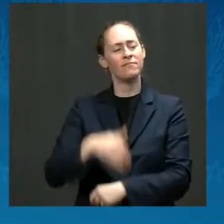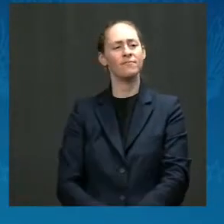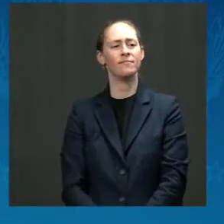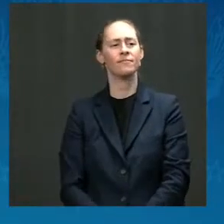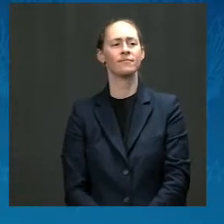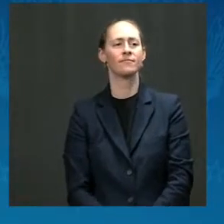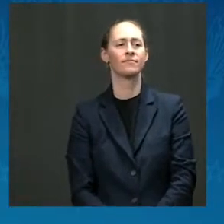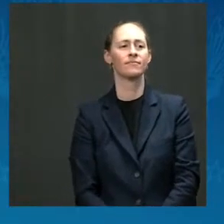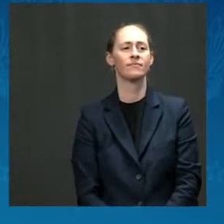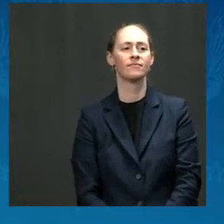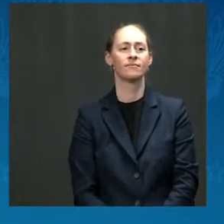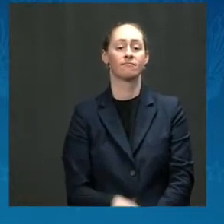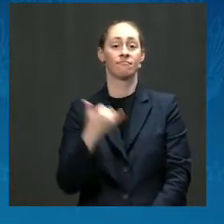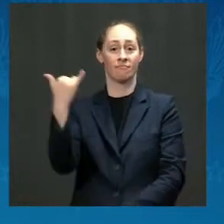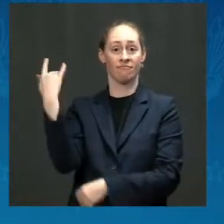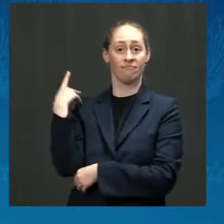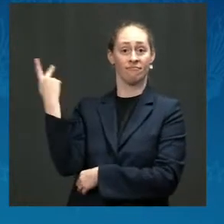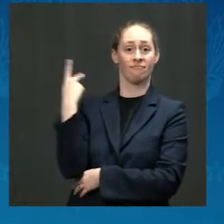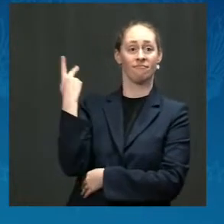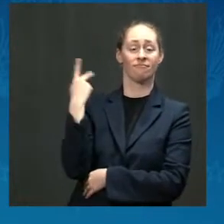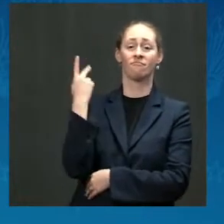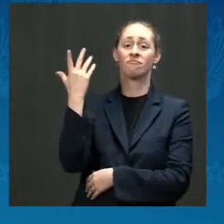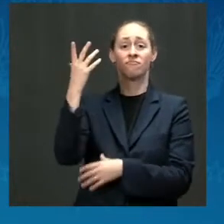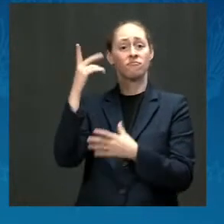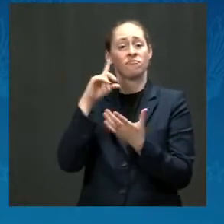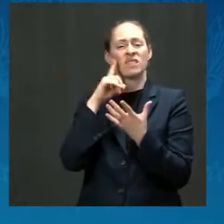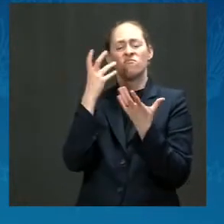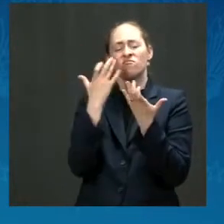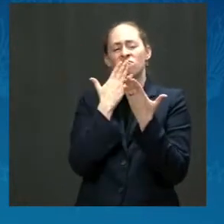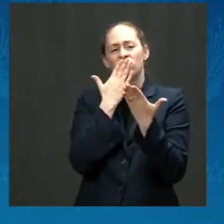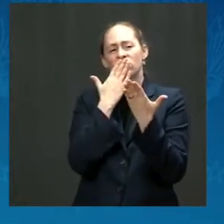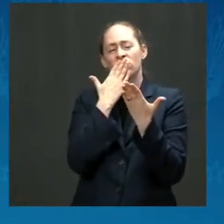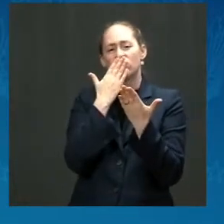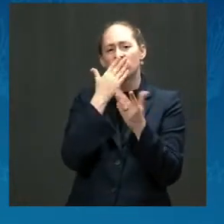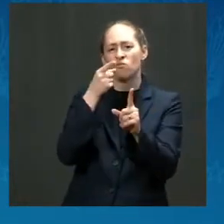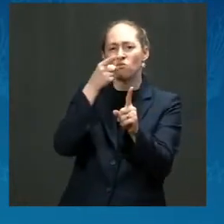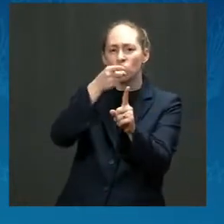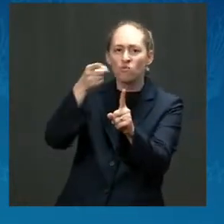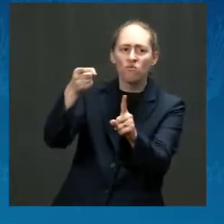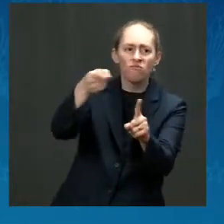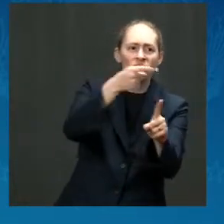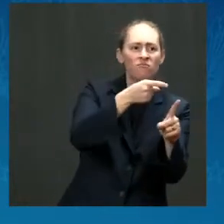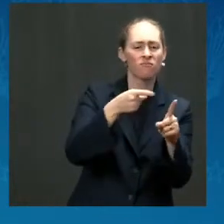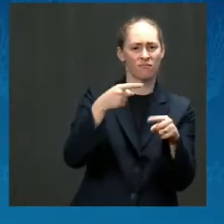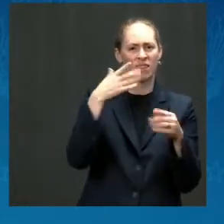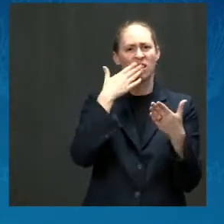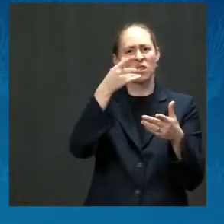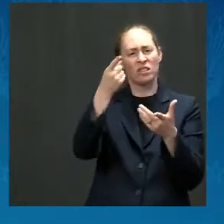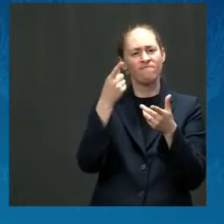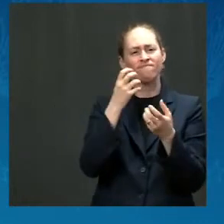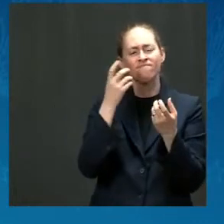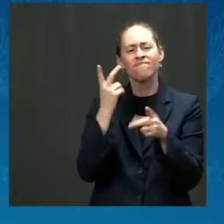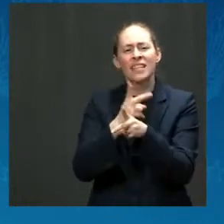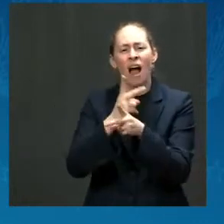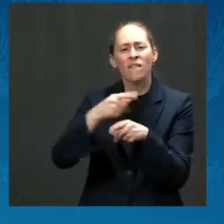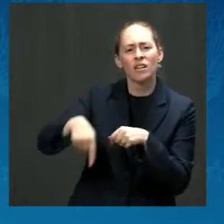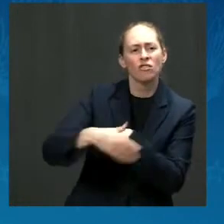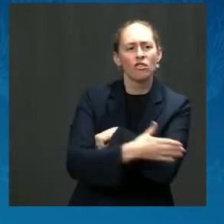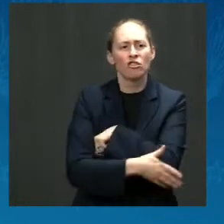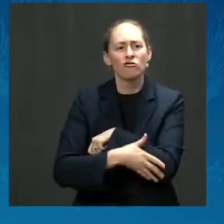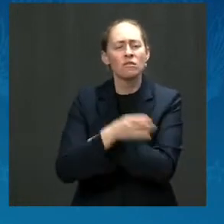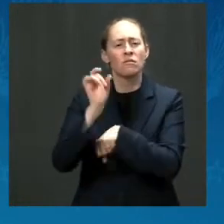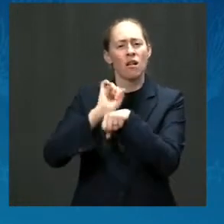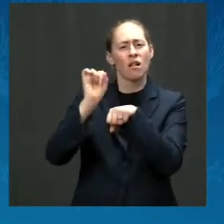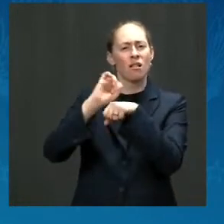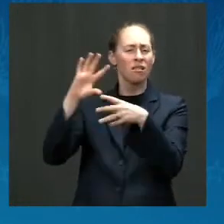me, we thank you on behalf of our country and all our communities for the work you do. And let